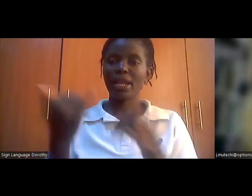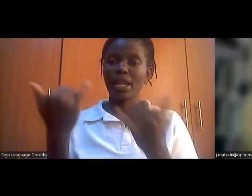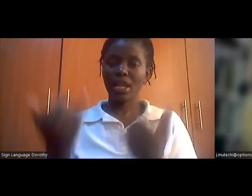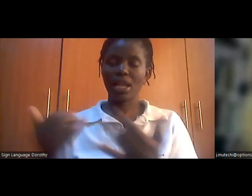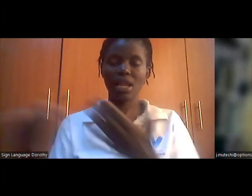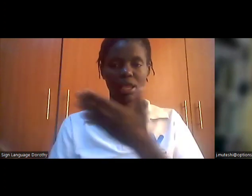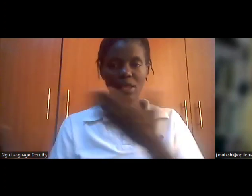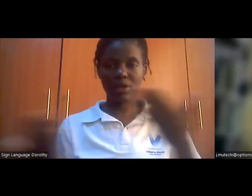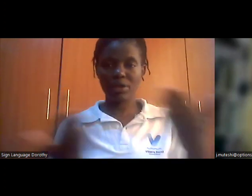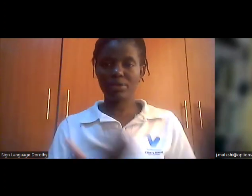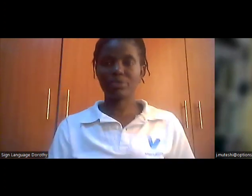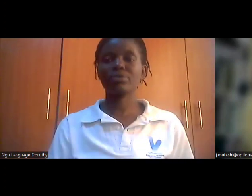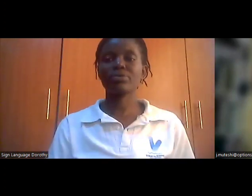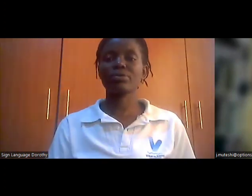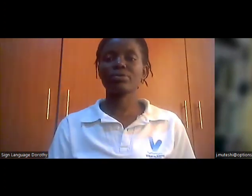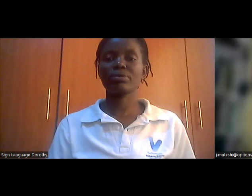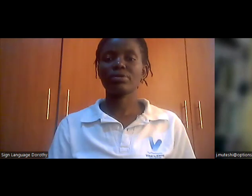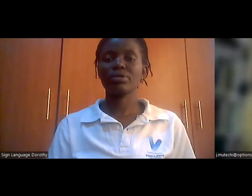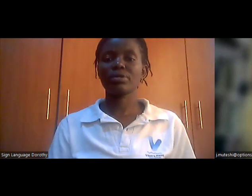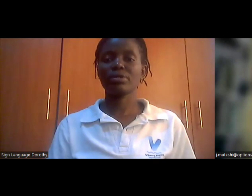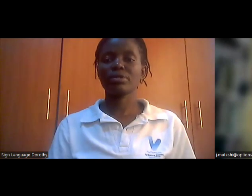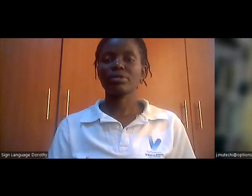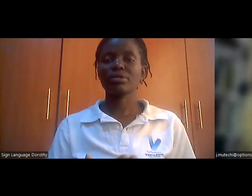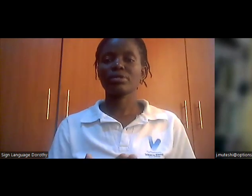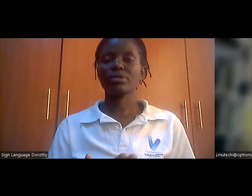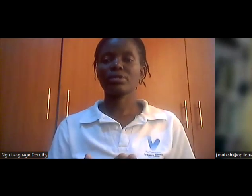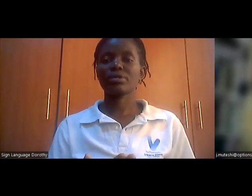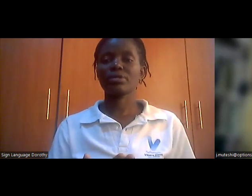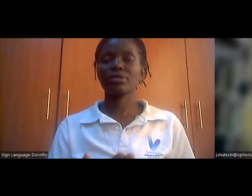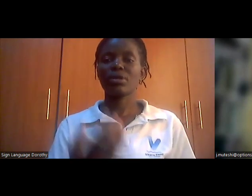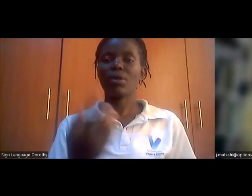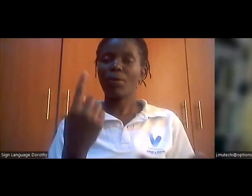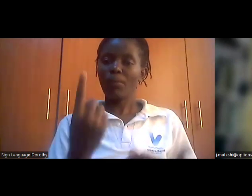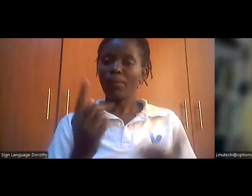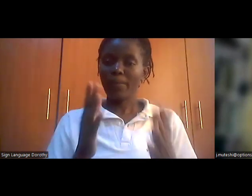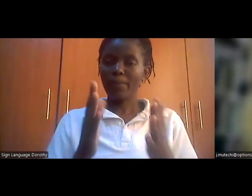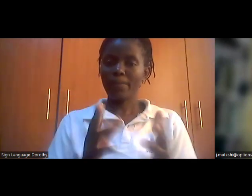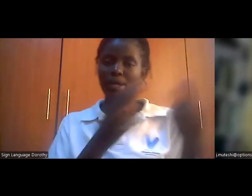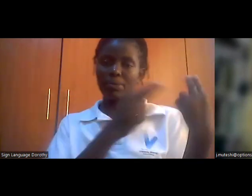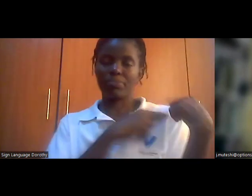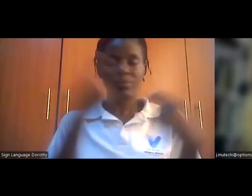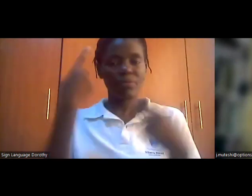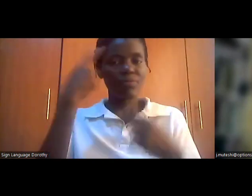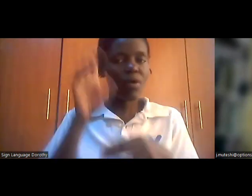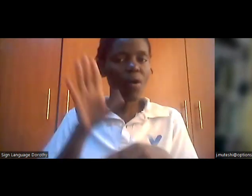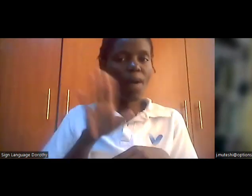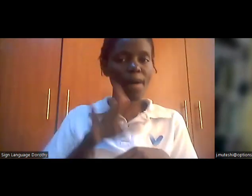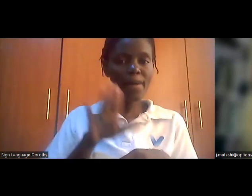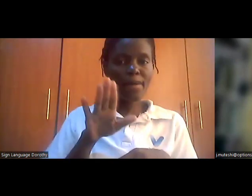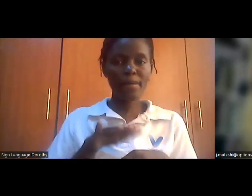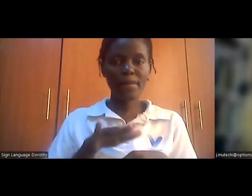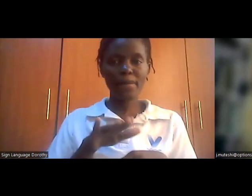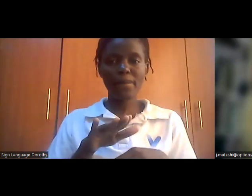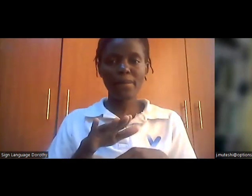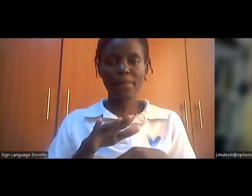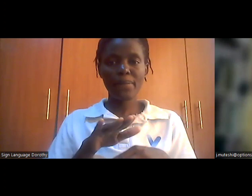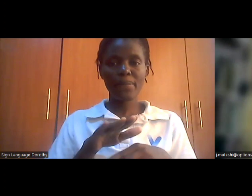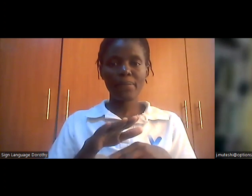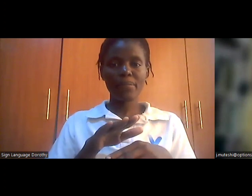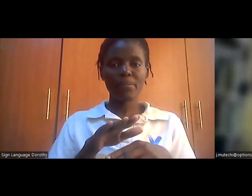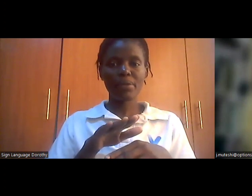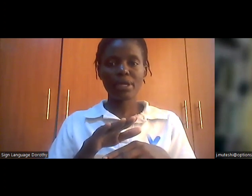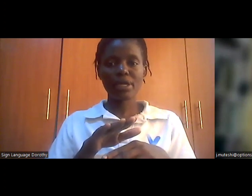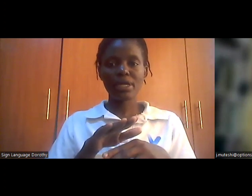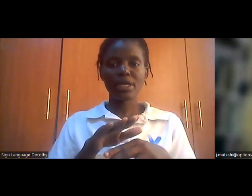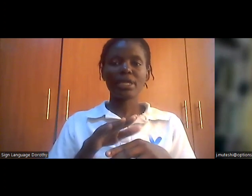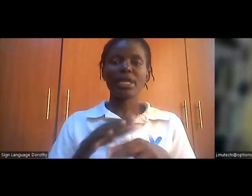for Coalition on Violence Against Women, Koval, which is a national nonprofit women's rights organization that was established